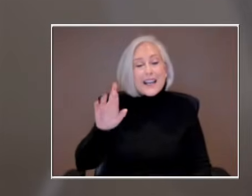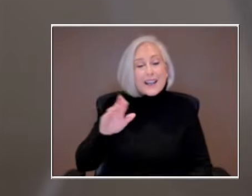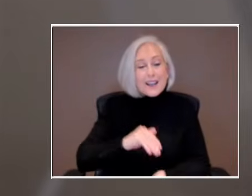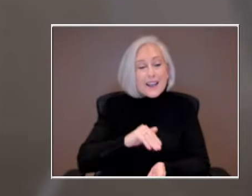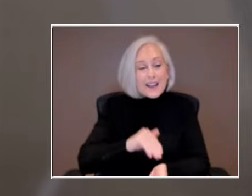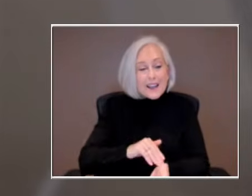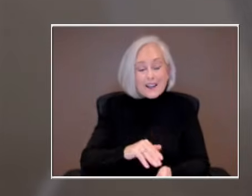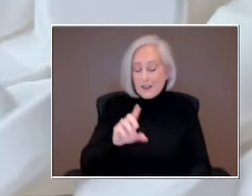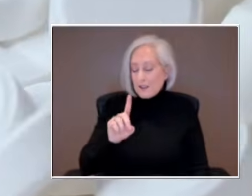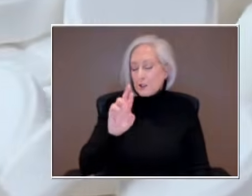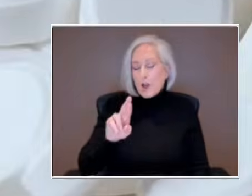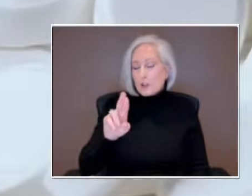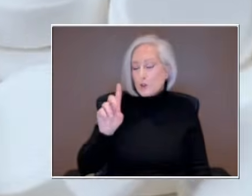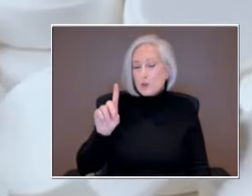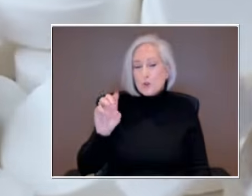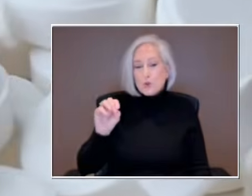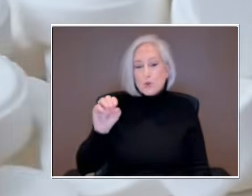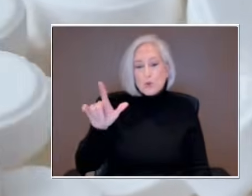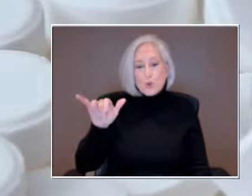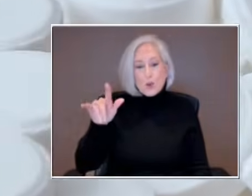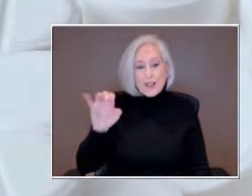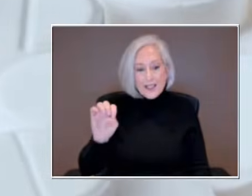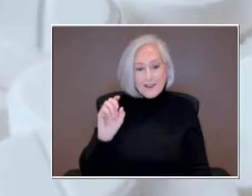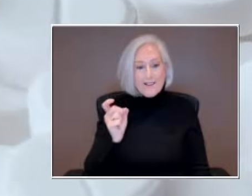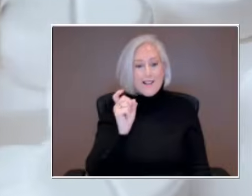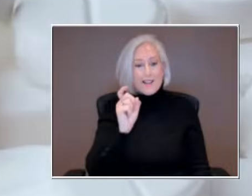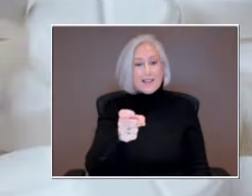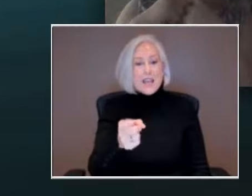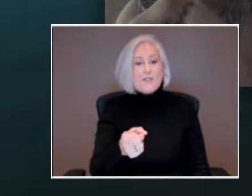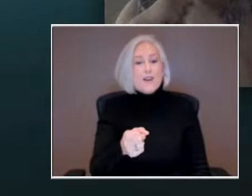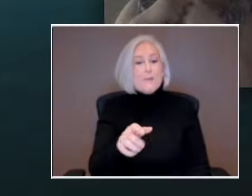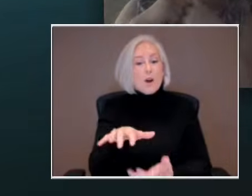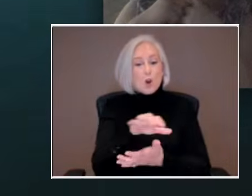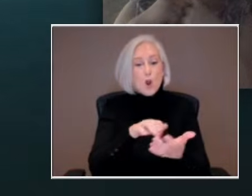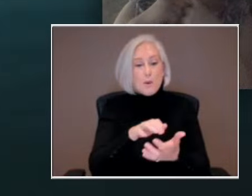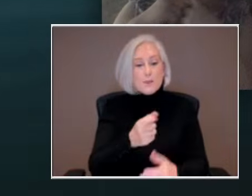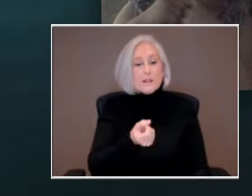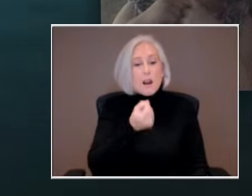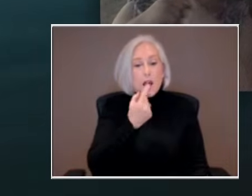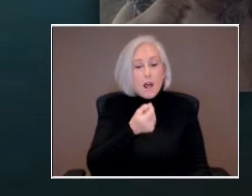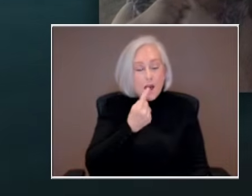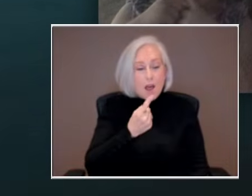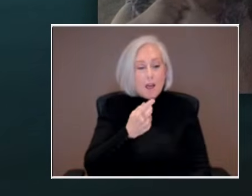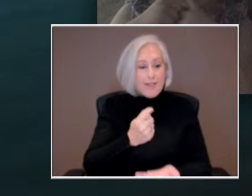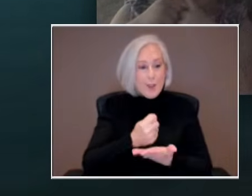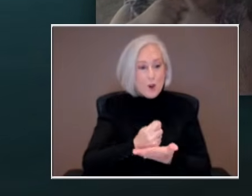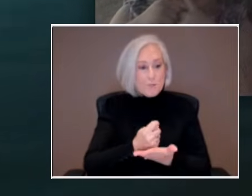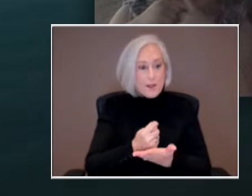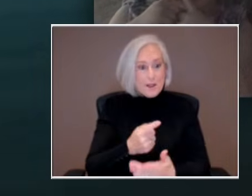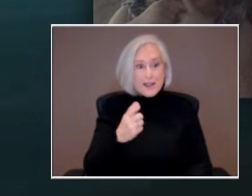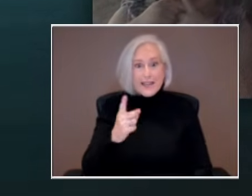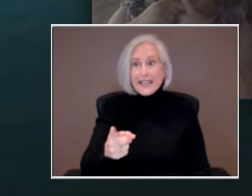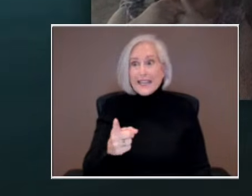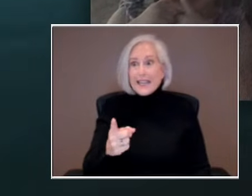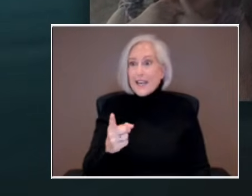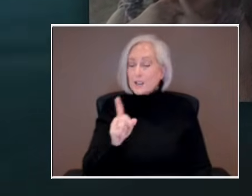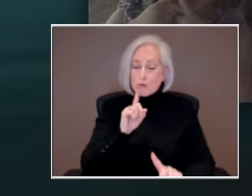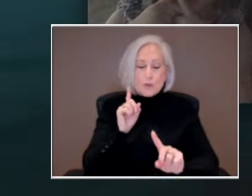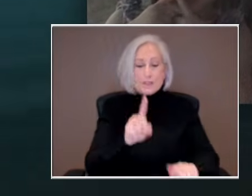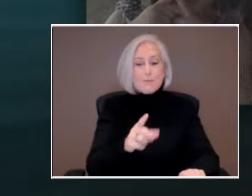treatment, a combination oral immunotherapy. Jim has responded so well, he is now considered what's